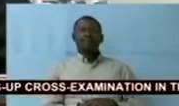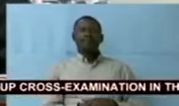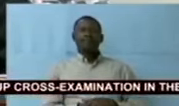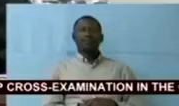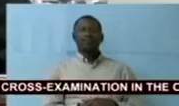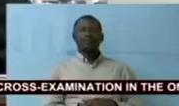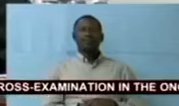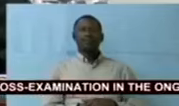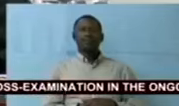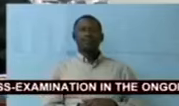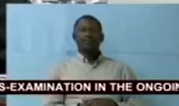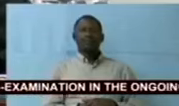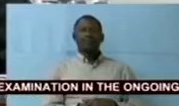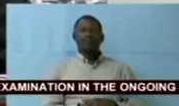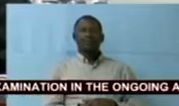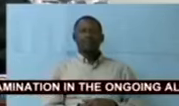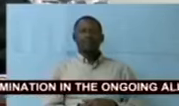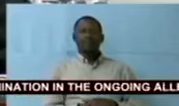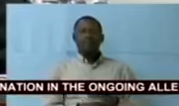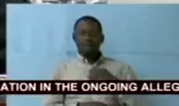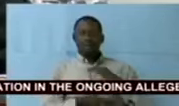I got news myself